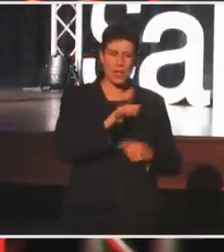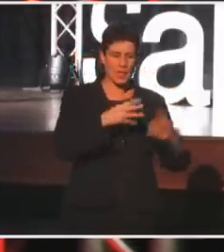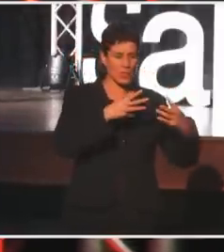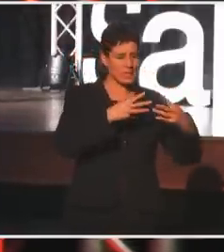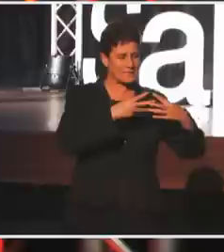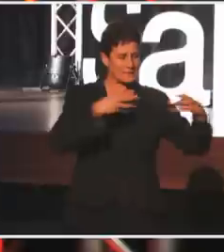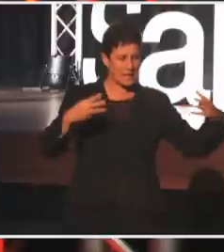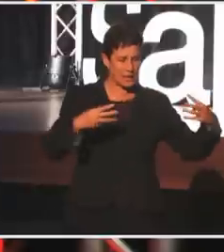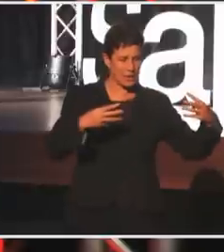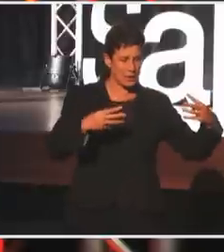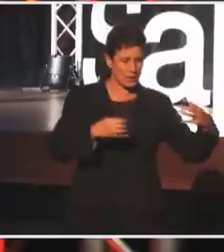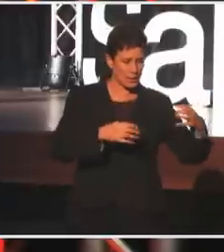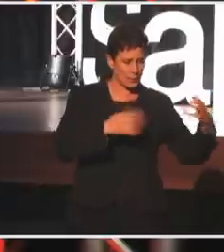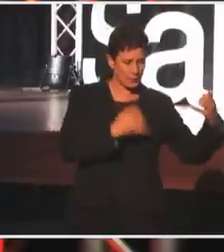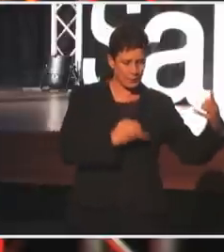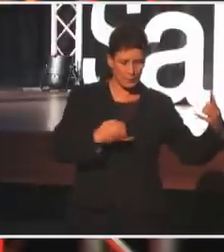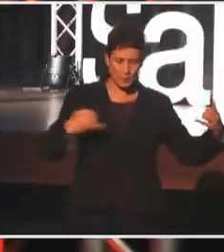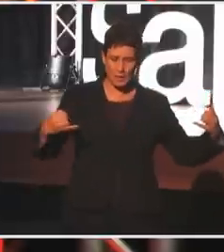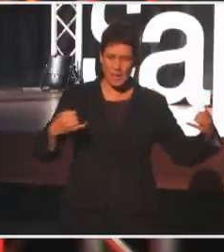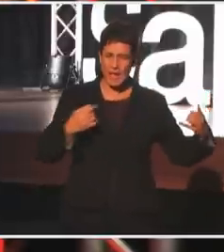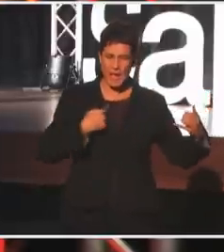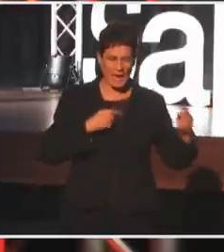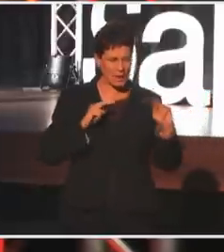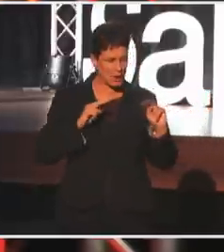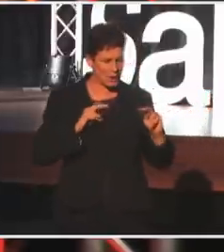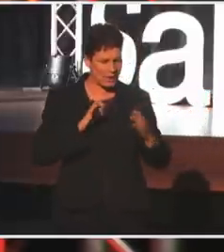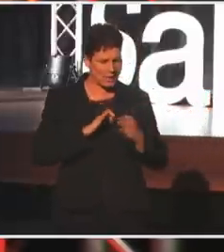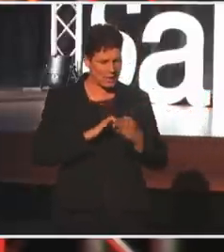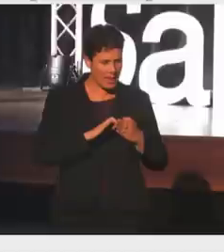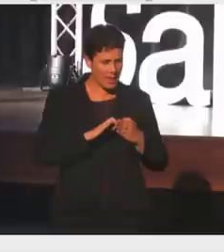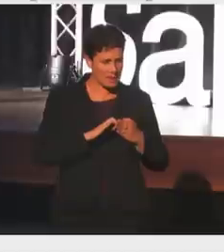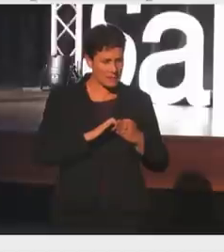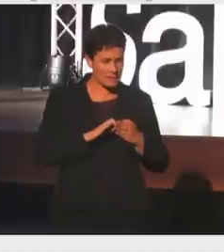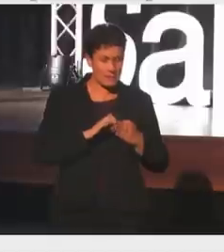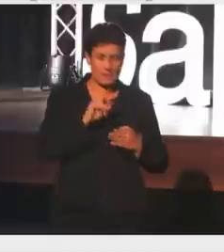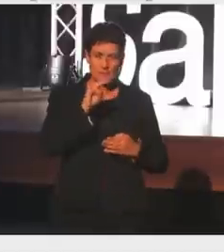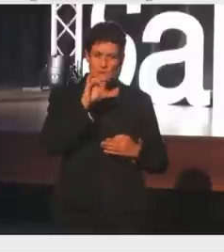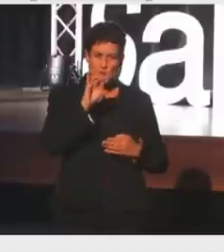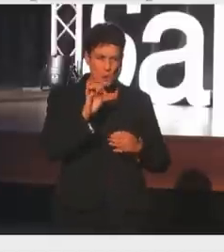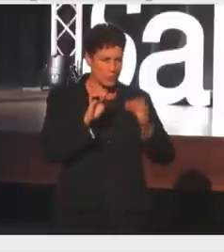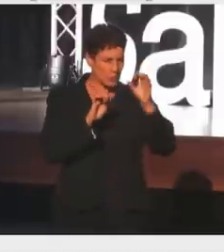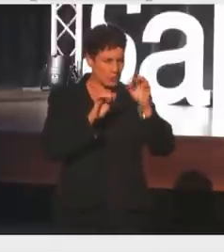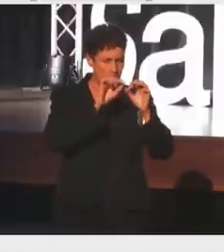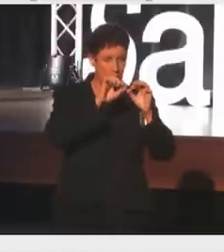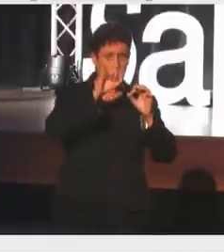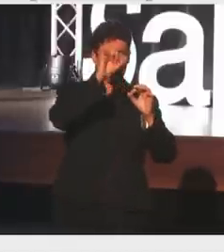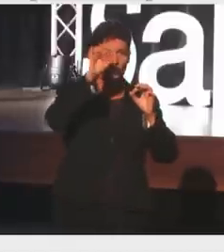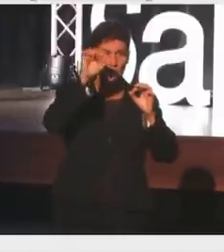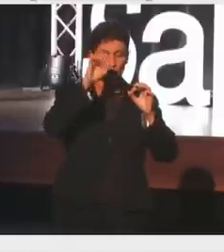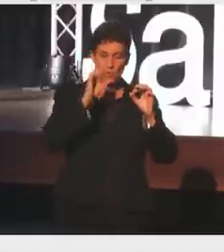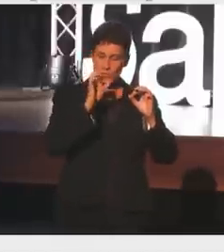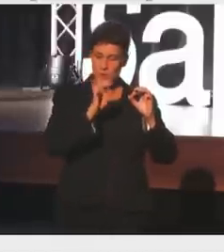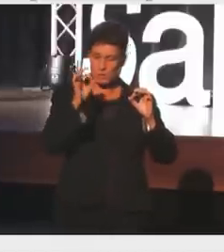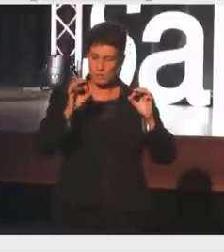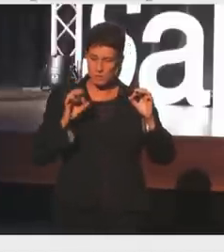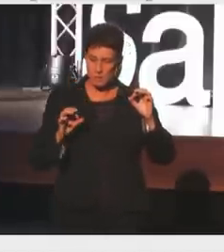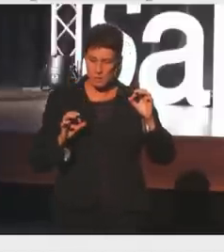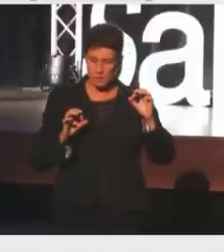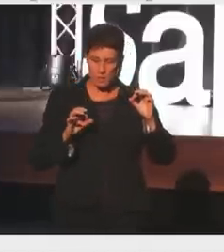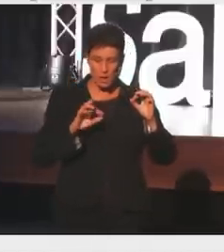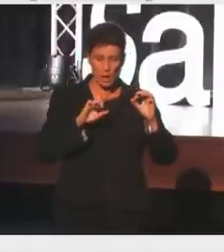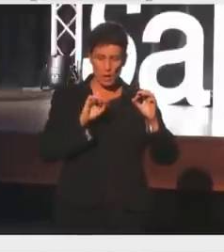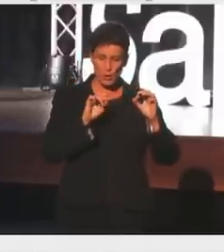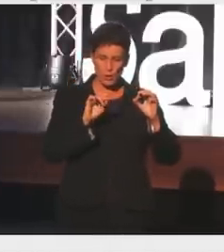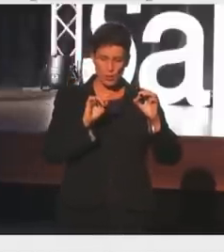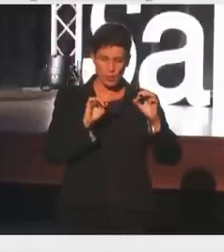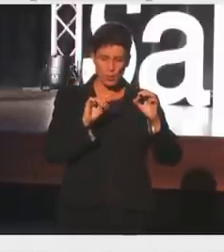out across the strings, and I can look at it in note names or in dots. The root note is always